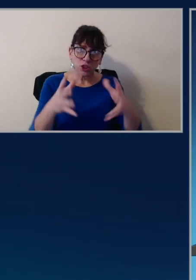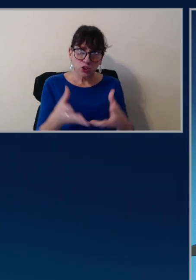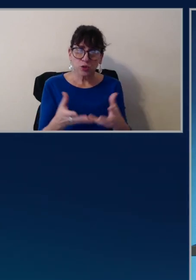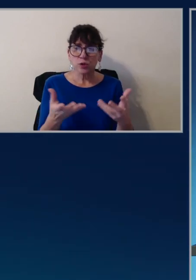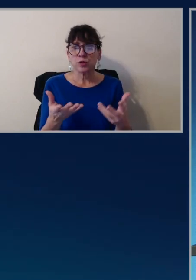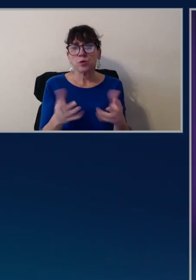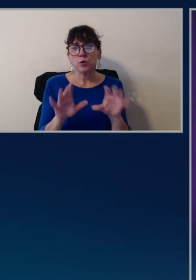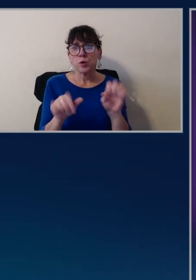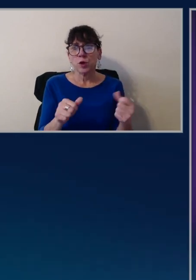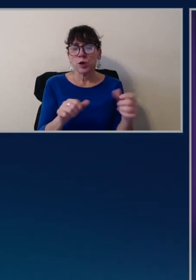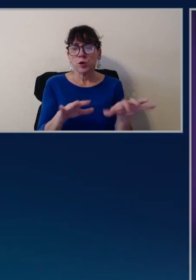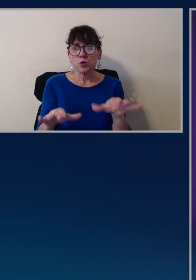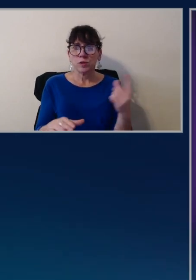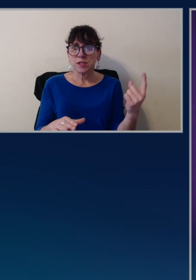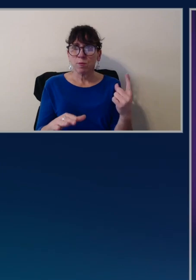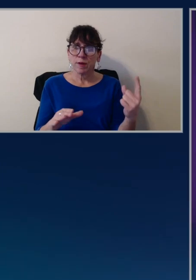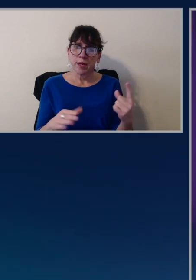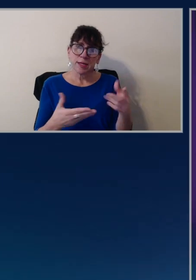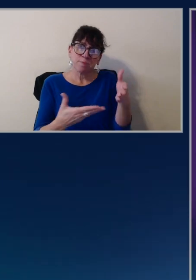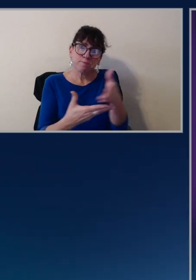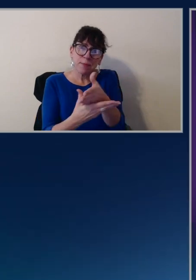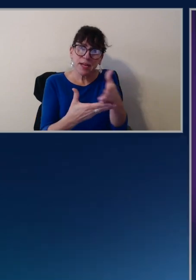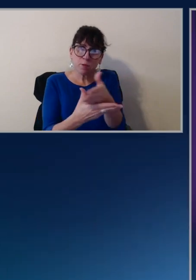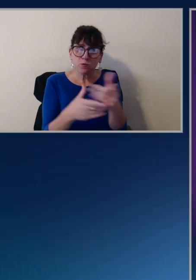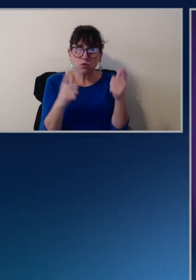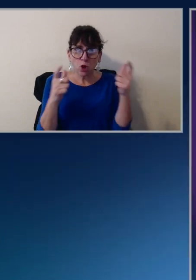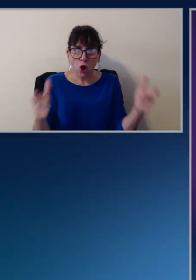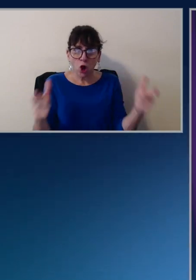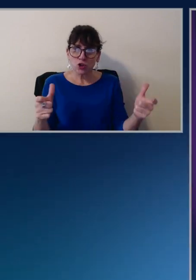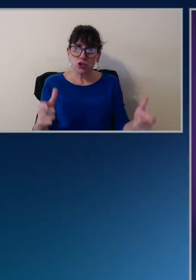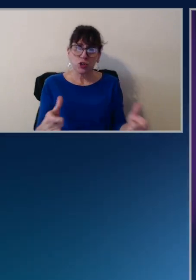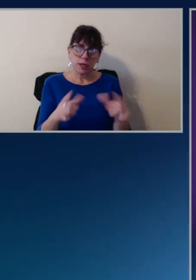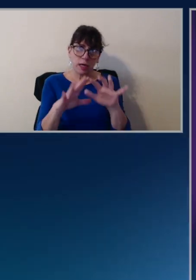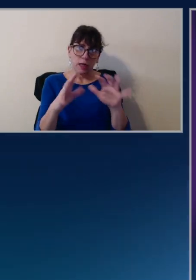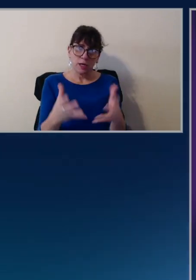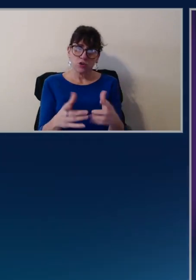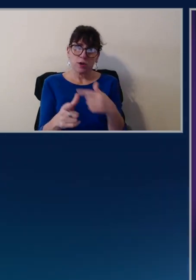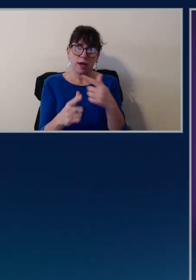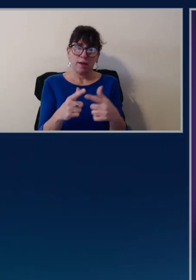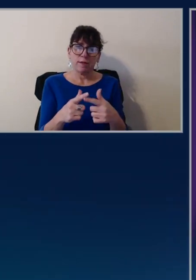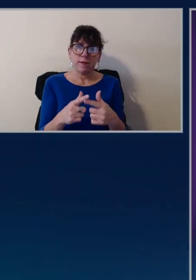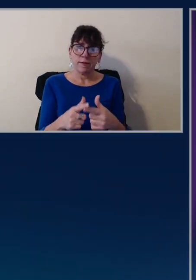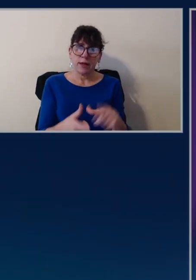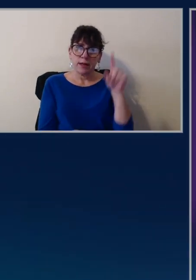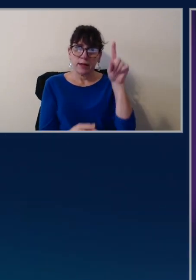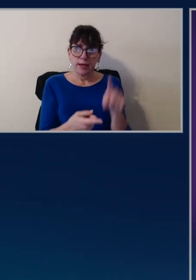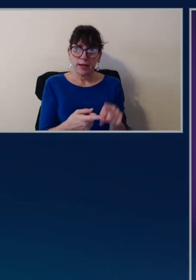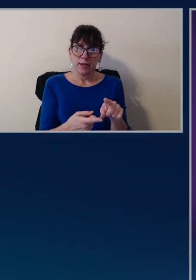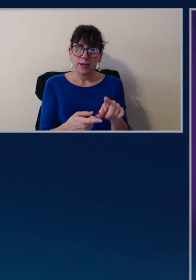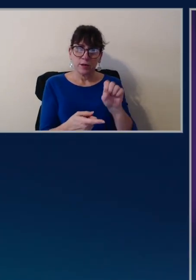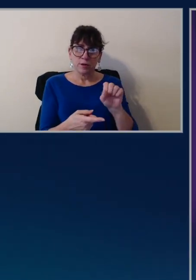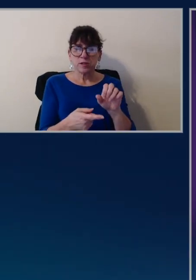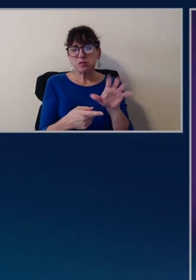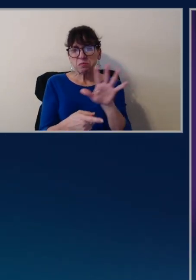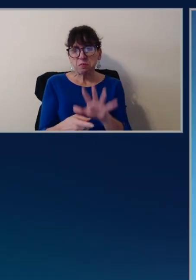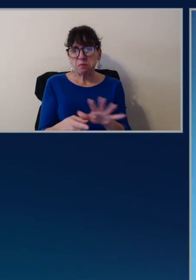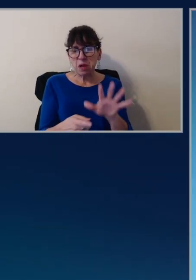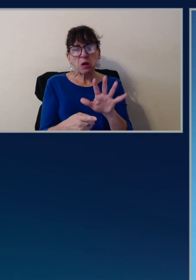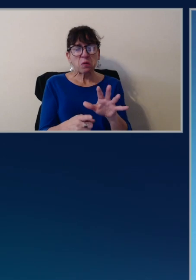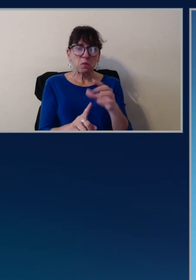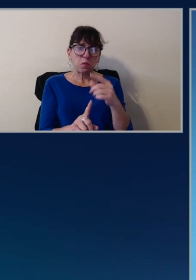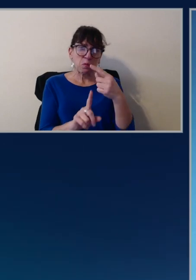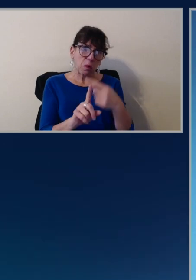that's more, say, a medium to large style cluster, and then at least a solid month, maybe push in 2 months. Amazing, amazing.